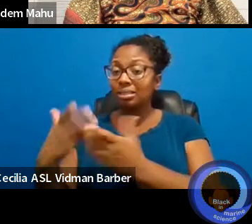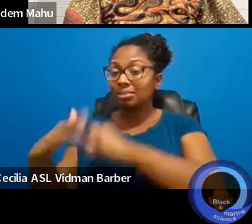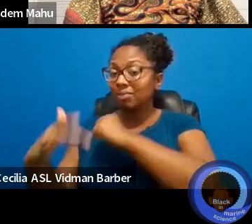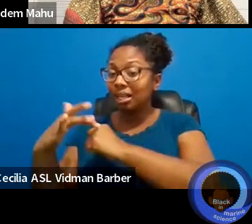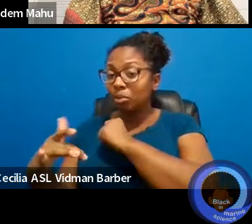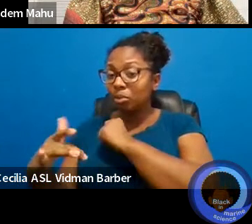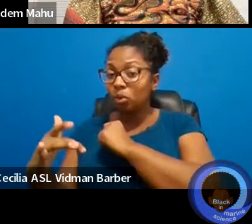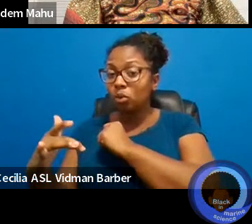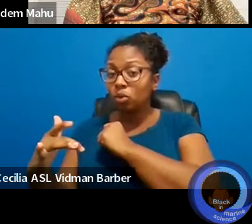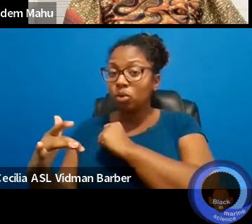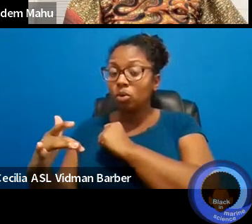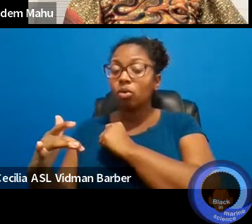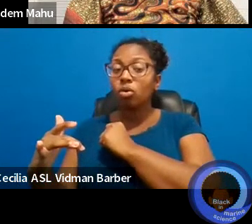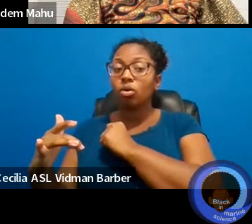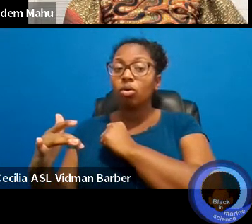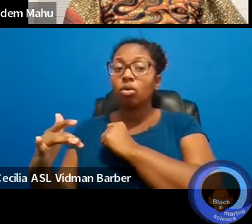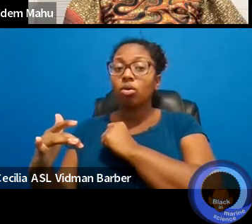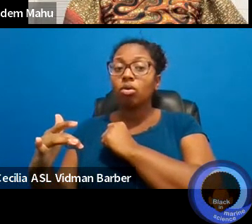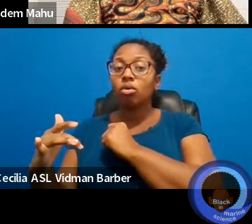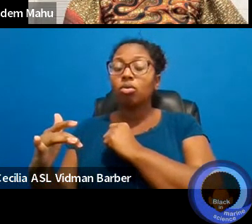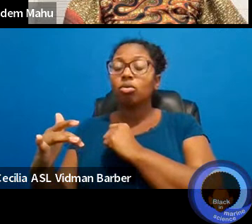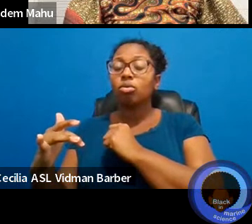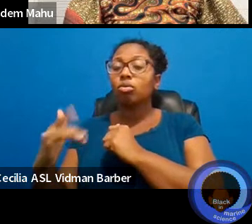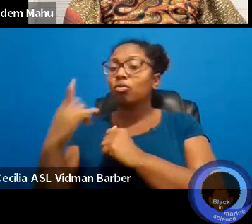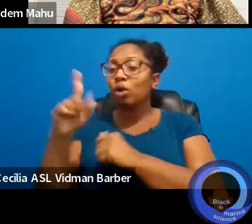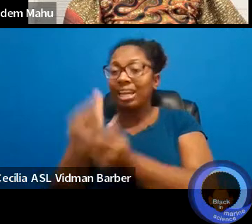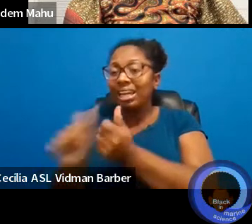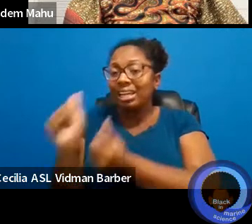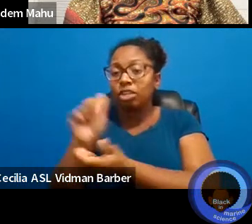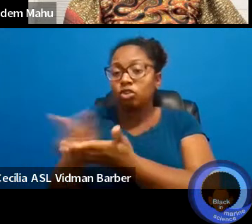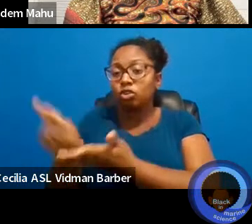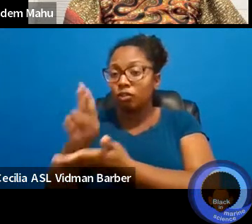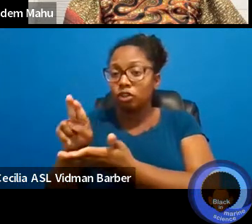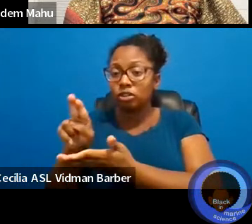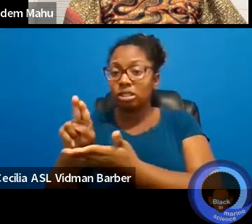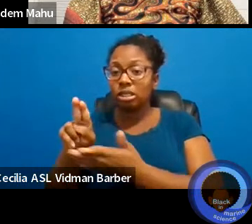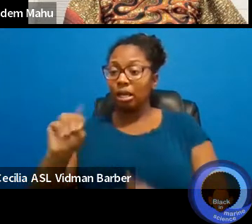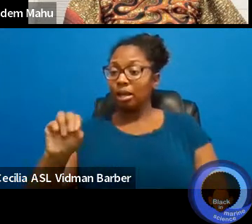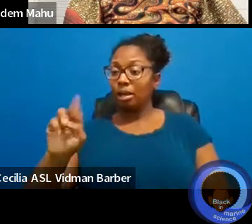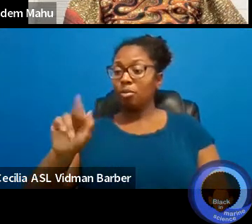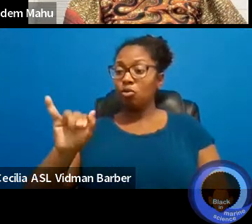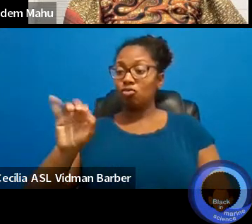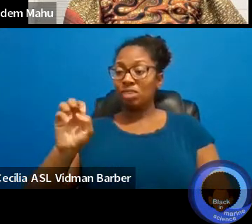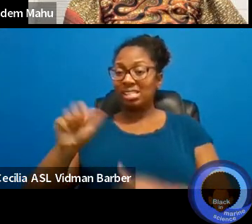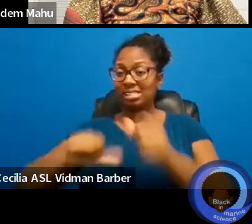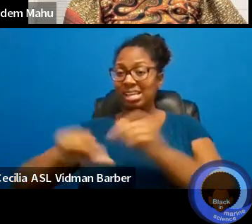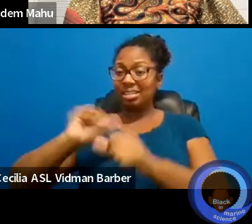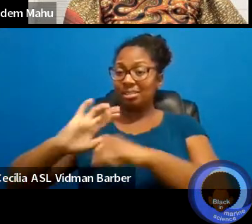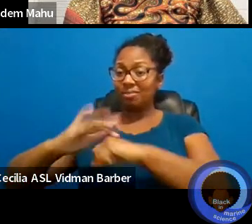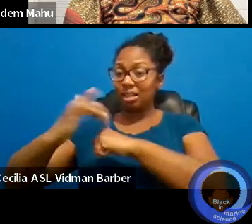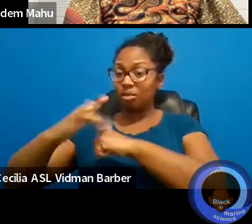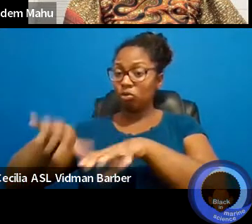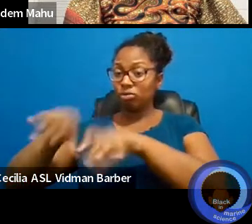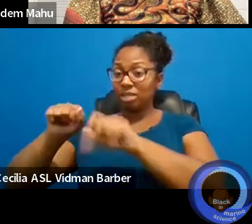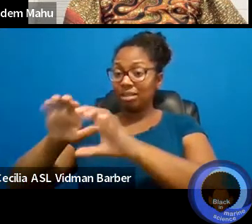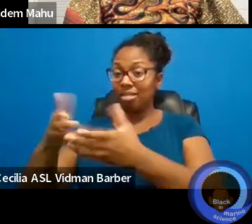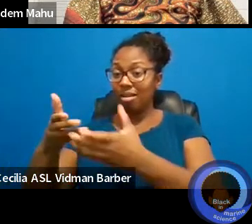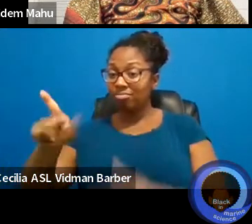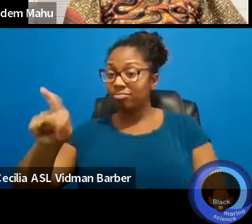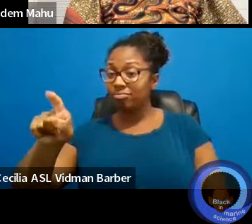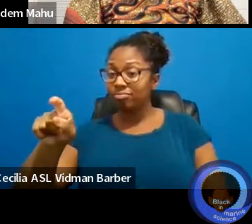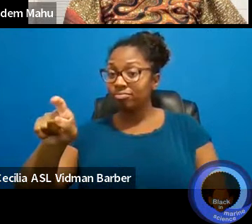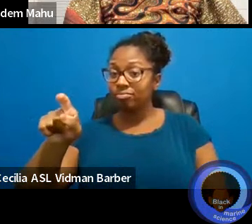Nkrumah University, but for the other universities? Is marine science available? And I'll let Dr. Mahu take